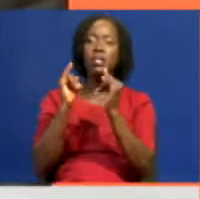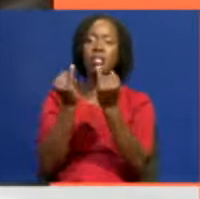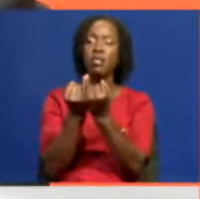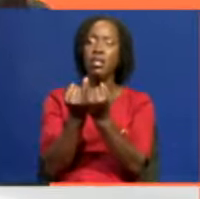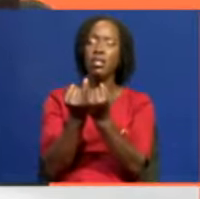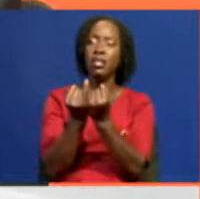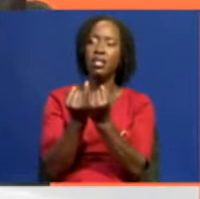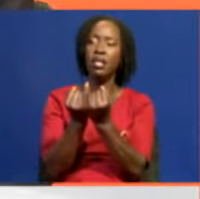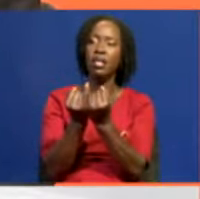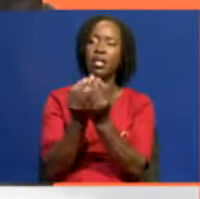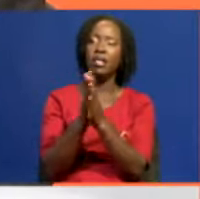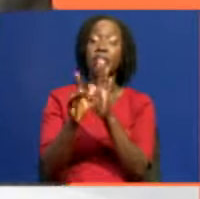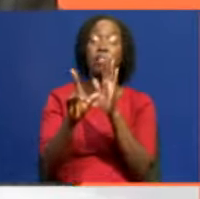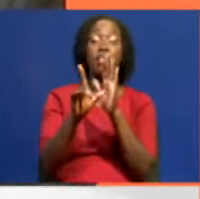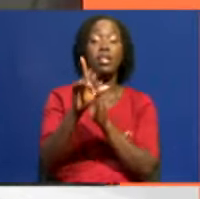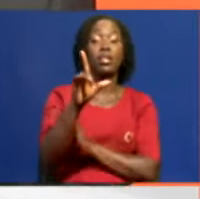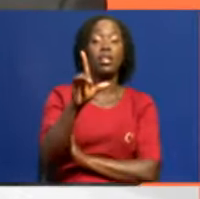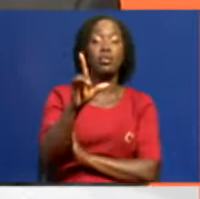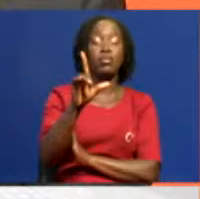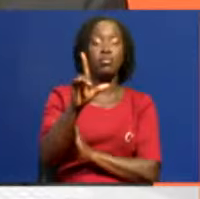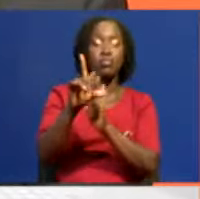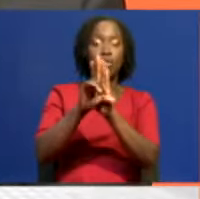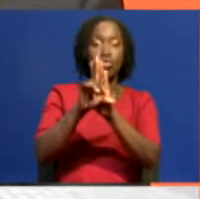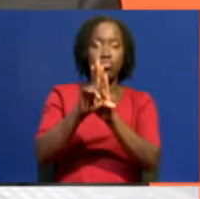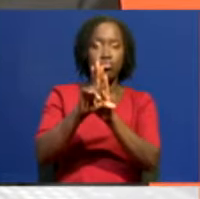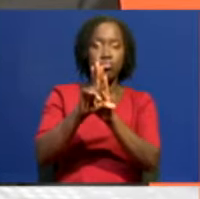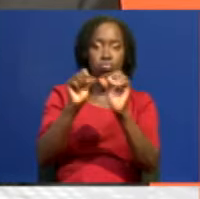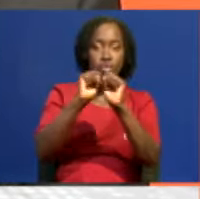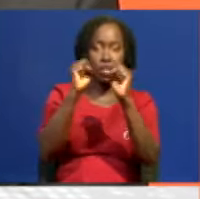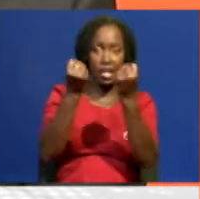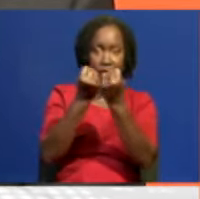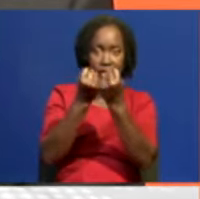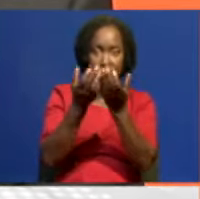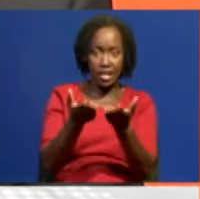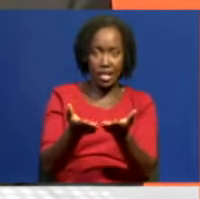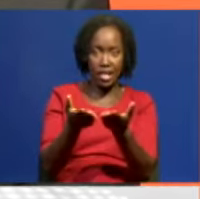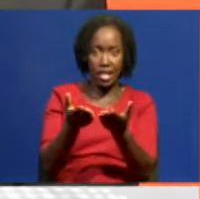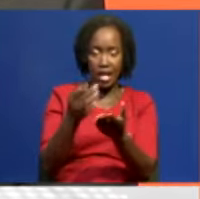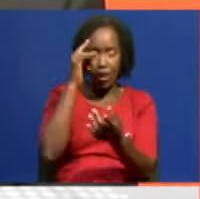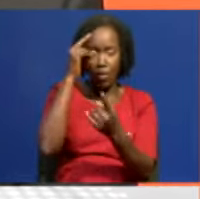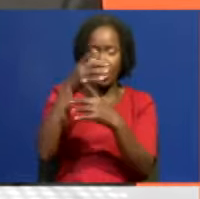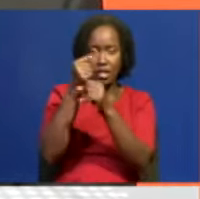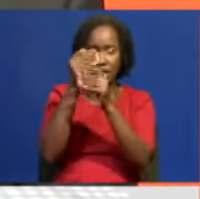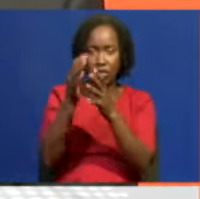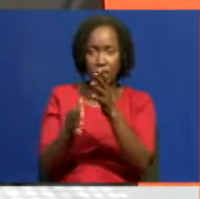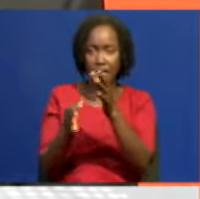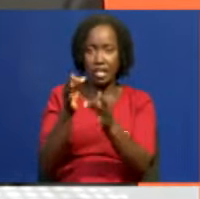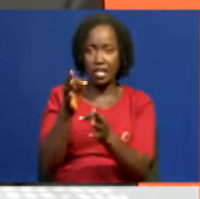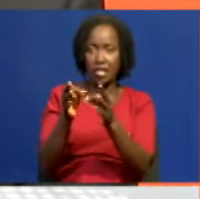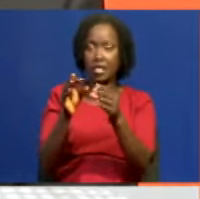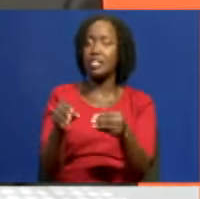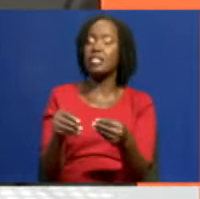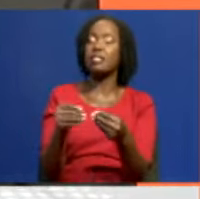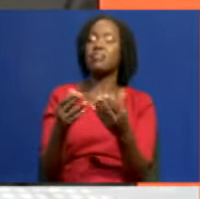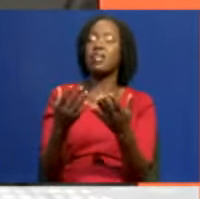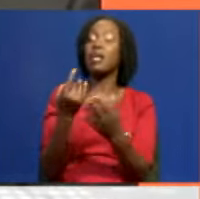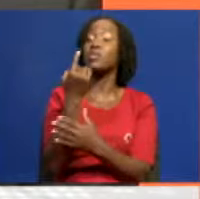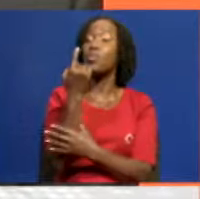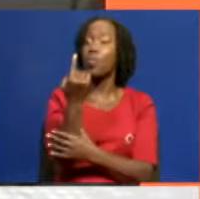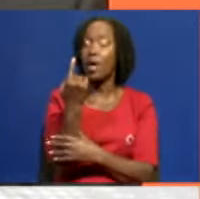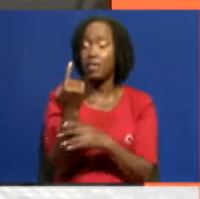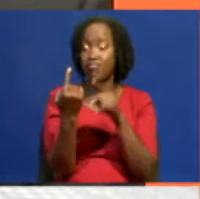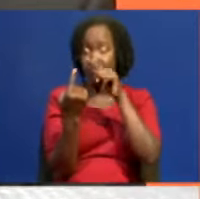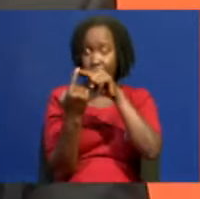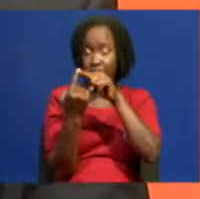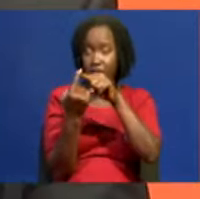institutions, the law society. Our key stakeholders in justice delivery is one of the